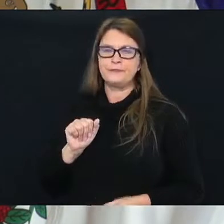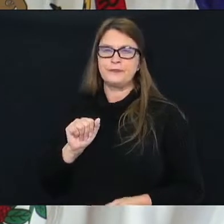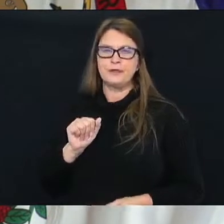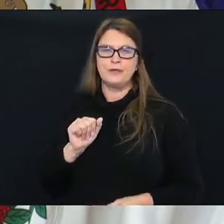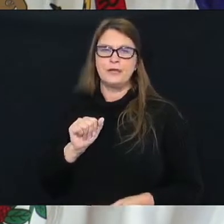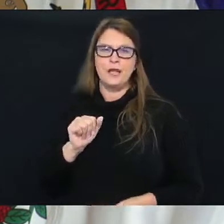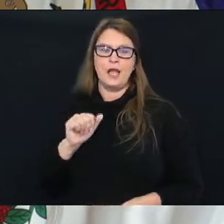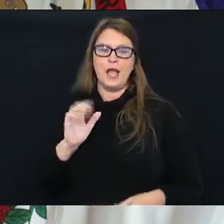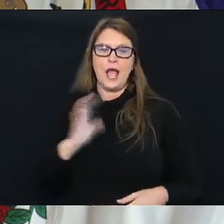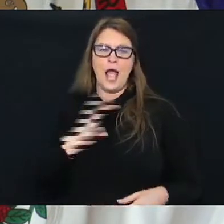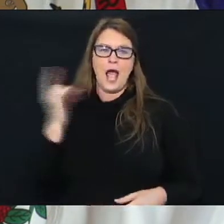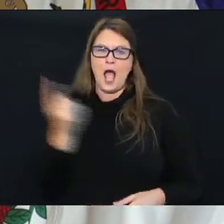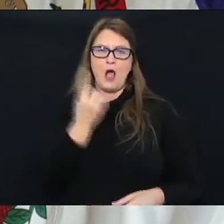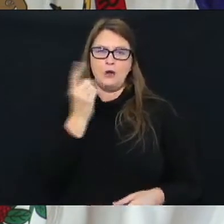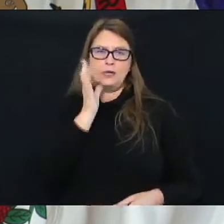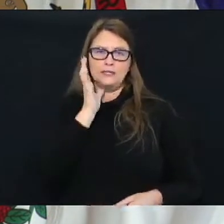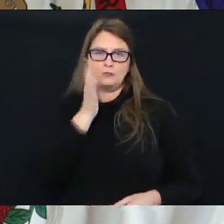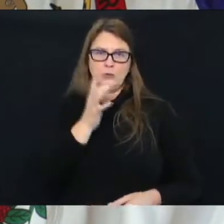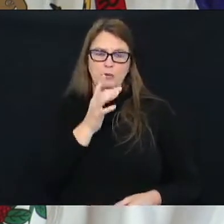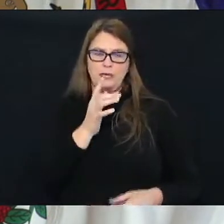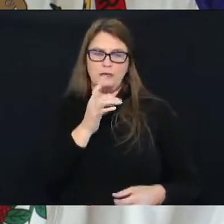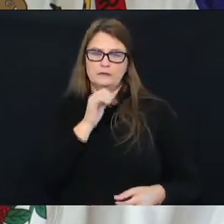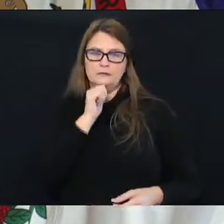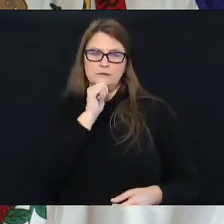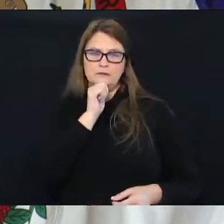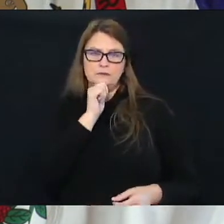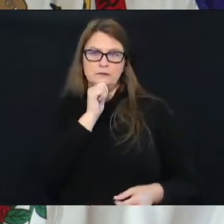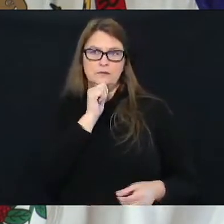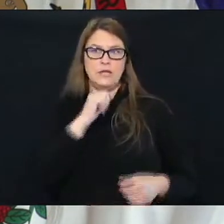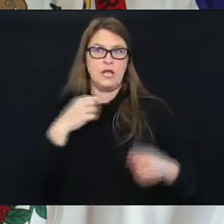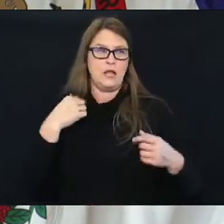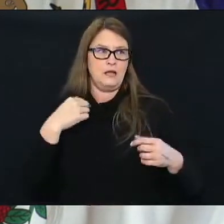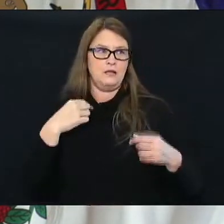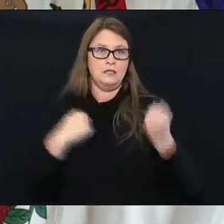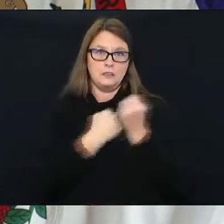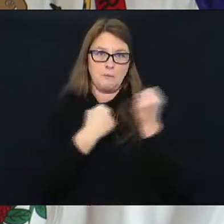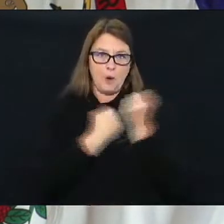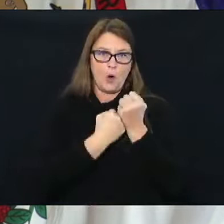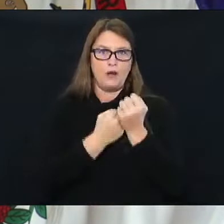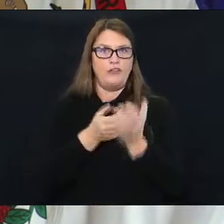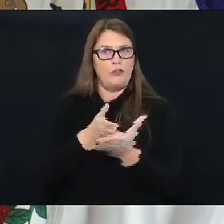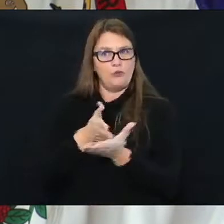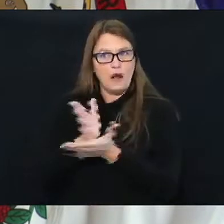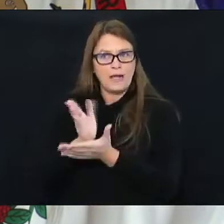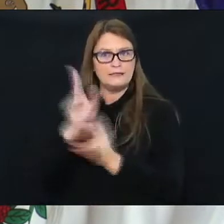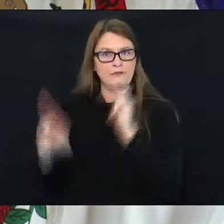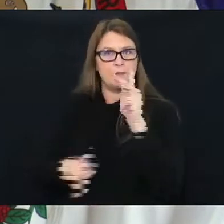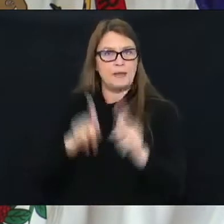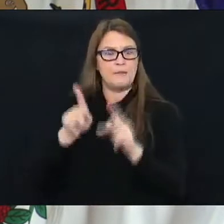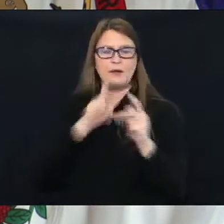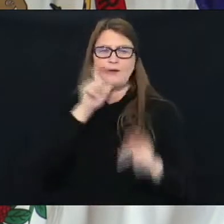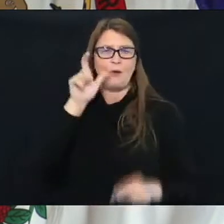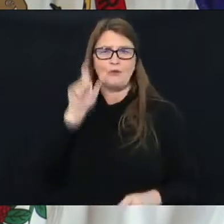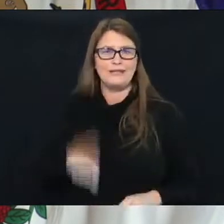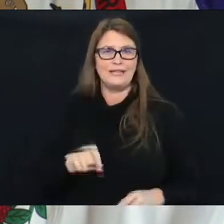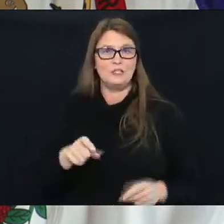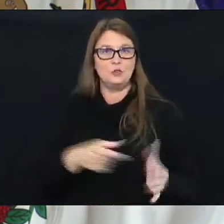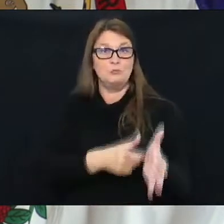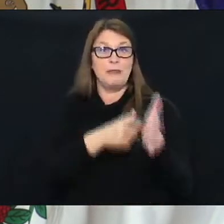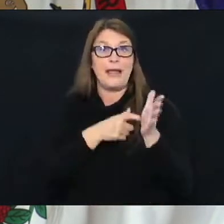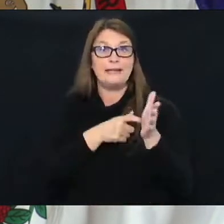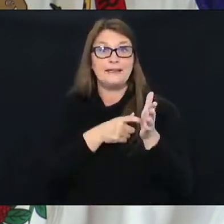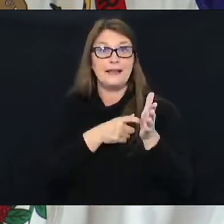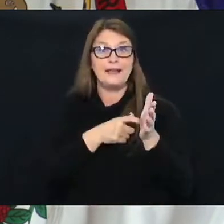possibly can. I always am. I stand for our freedoms. I do not think we should be mandating,